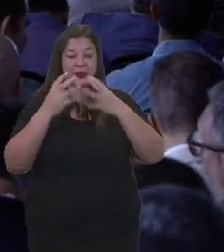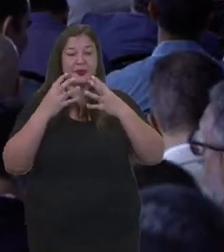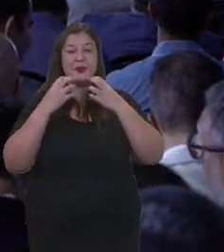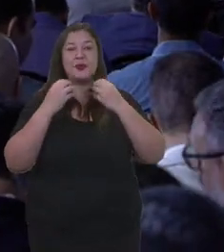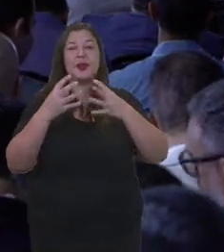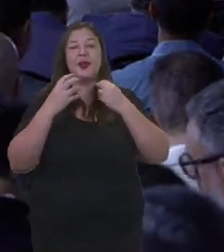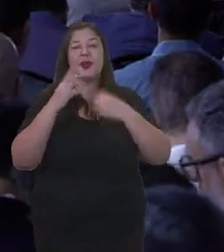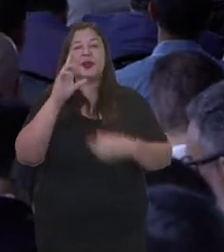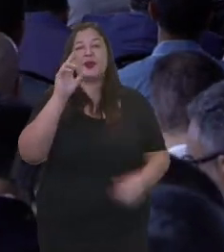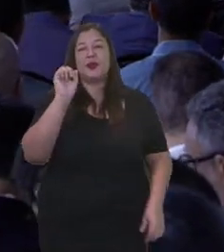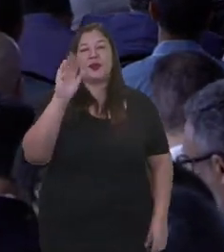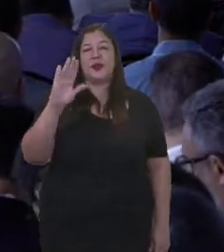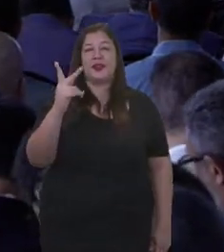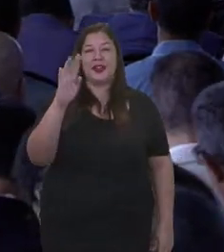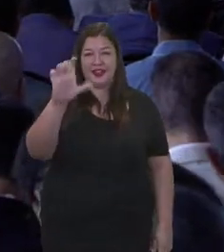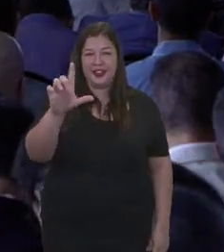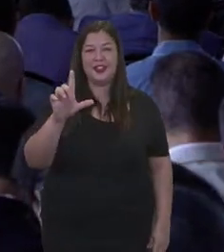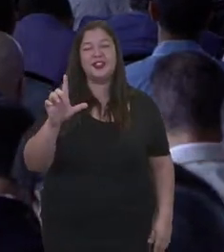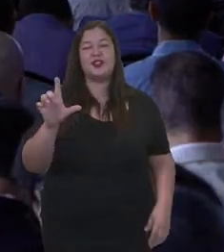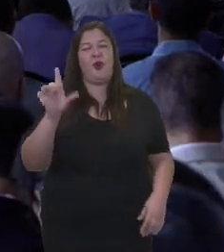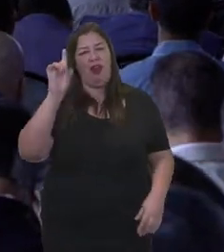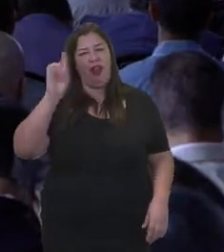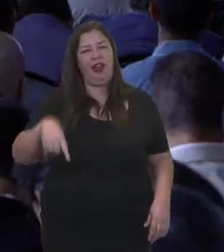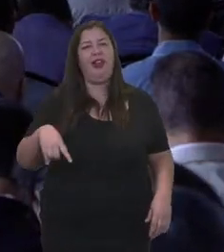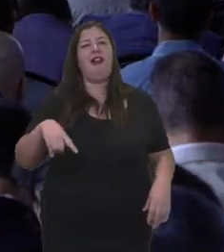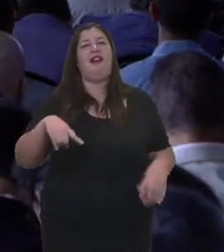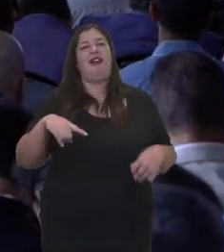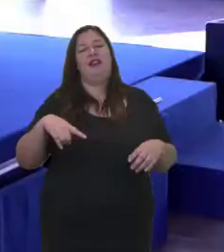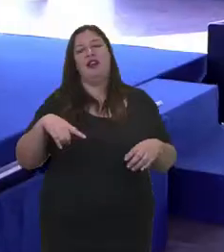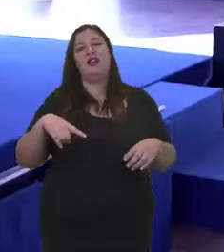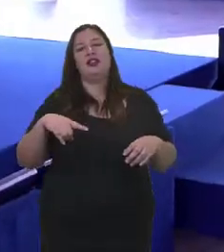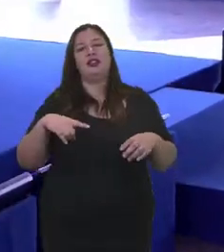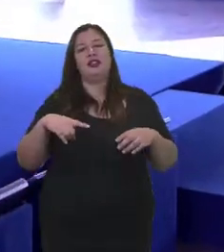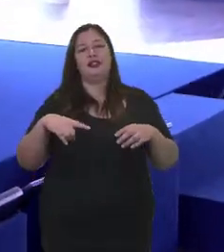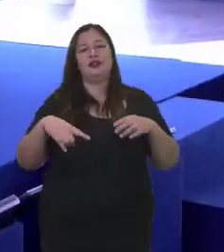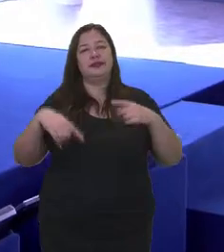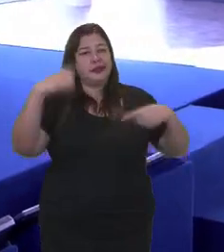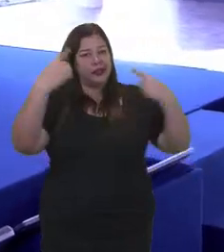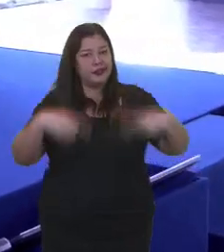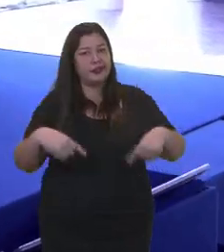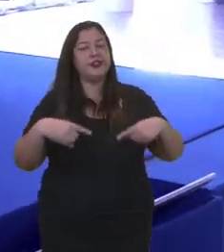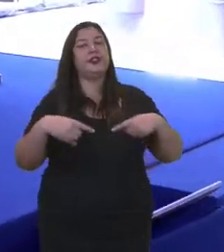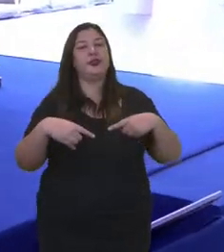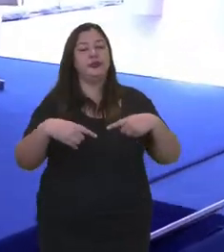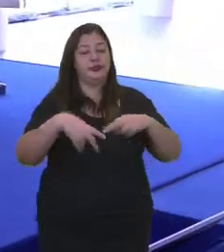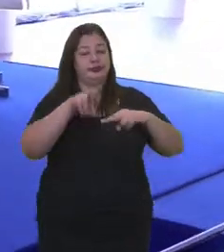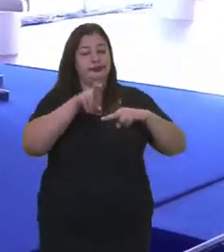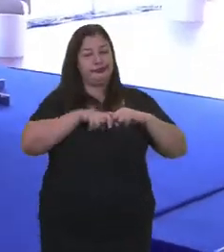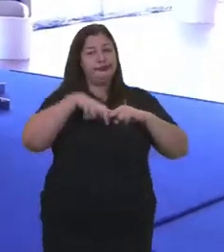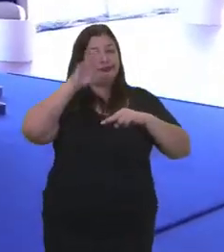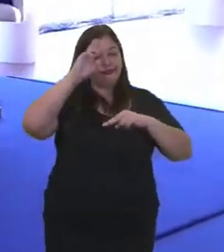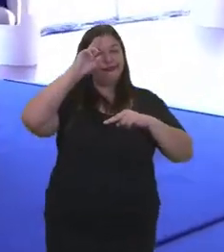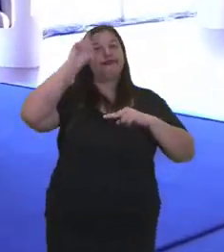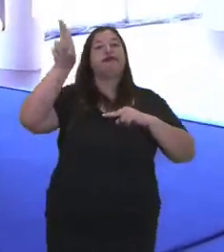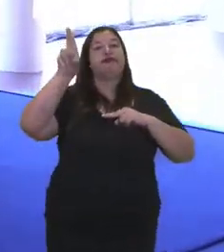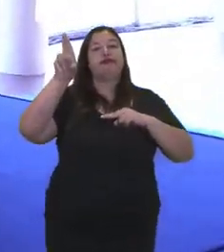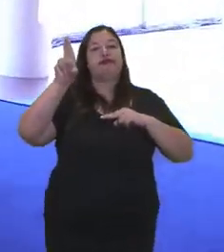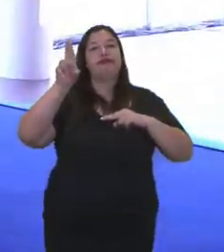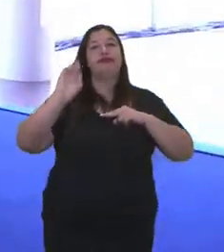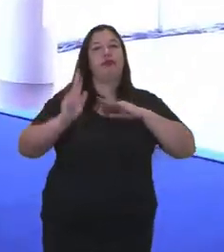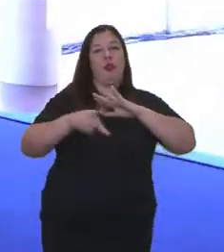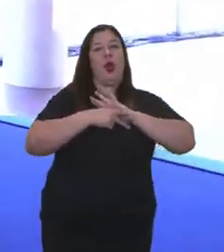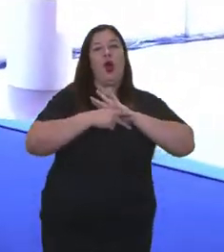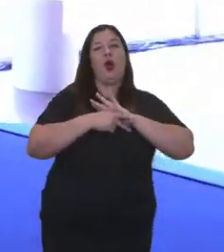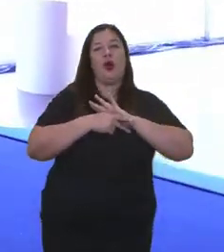That was very good, Rachel. The challenge about the boards and seats in